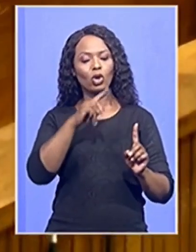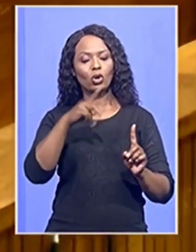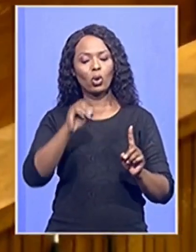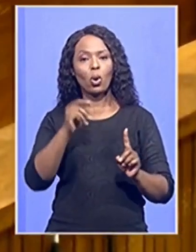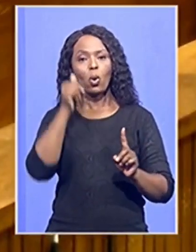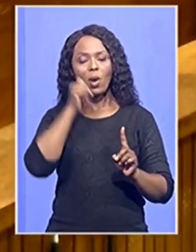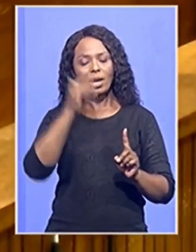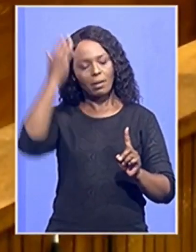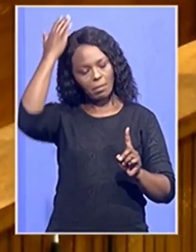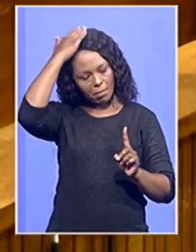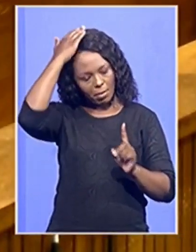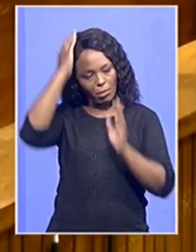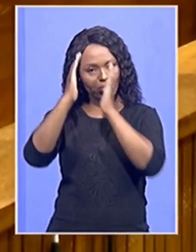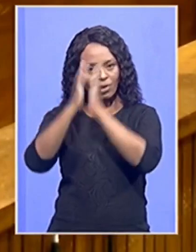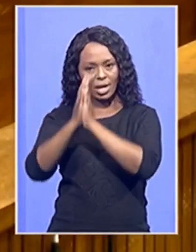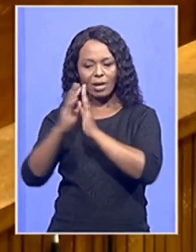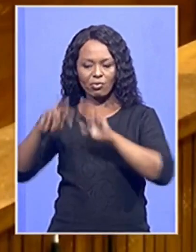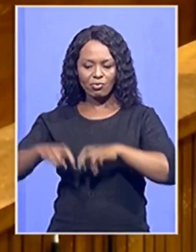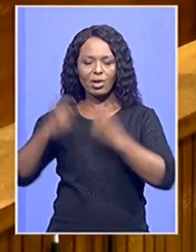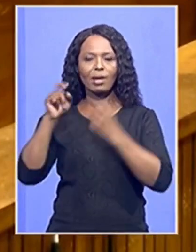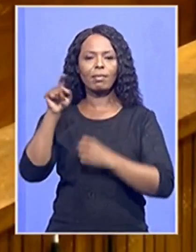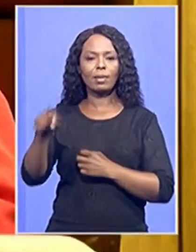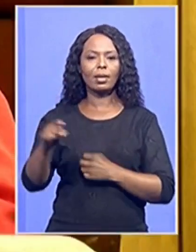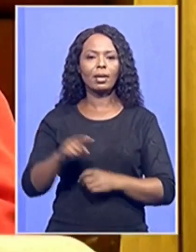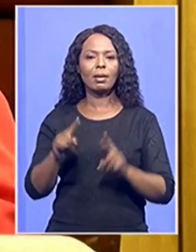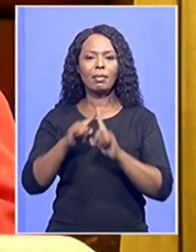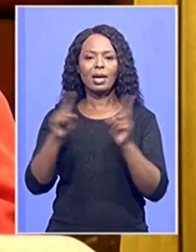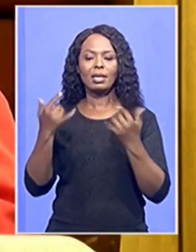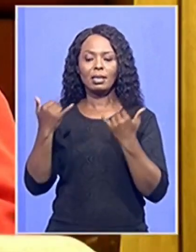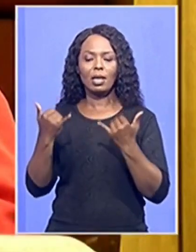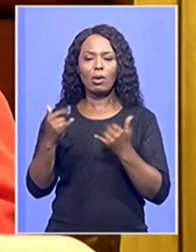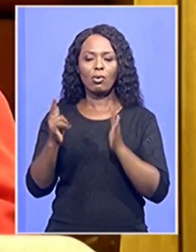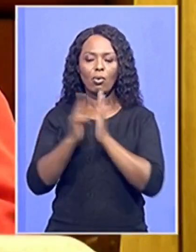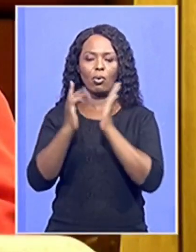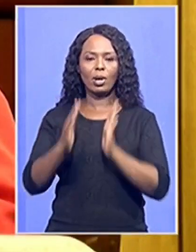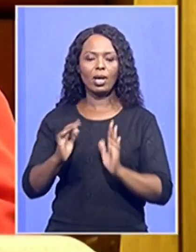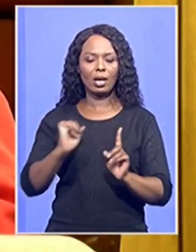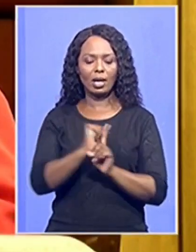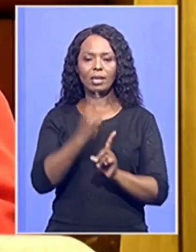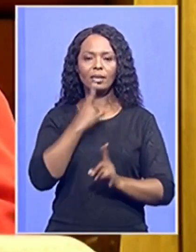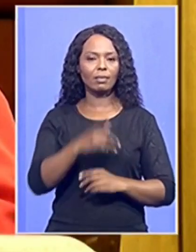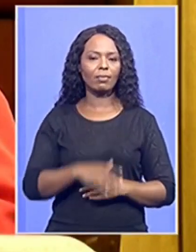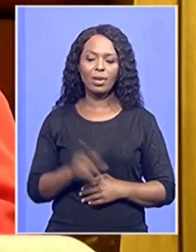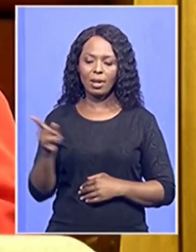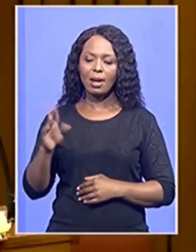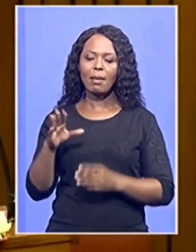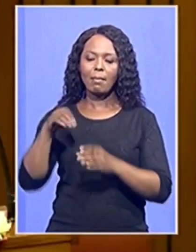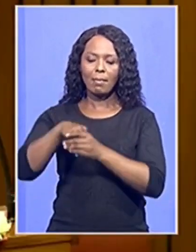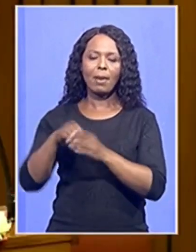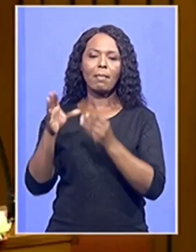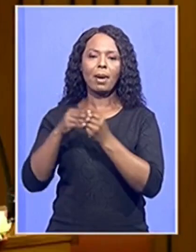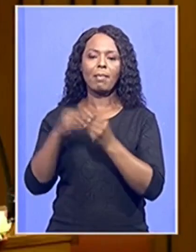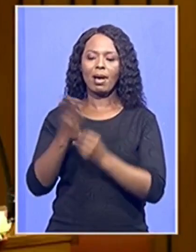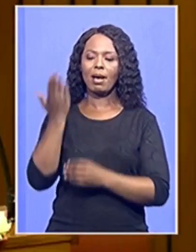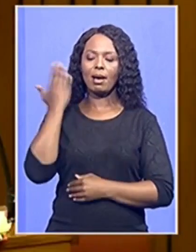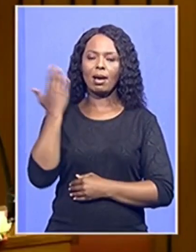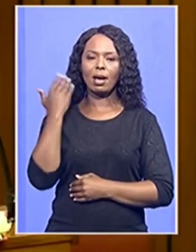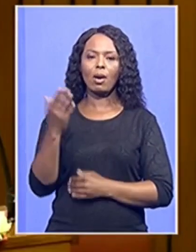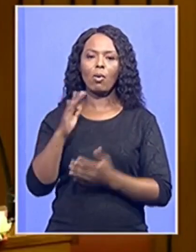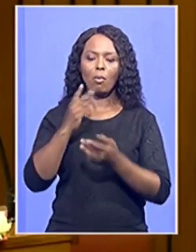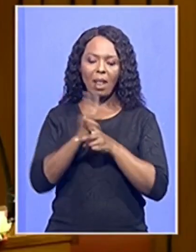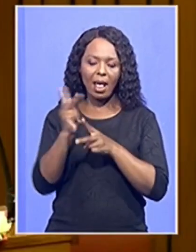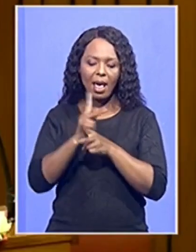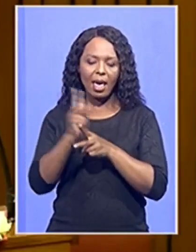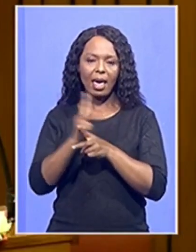rapelela. Fela kemedi ya gagwe e nyaditse bopaki ba gagwe ka gore ke mongwe wa maloko a kereke a maloba ao a rerileng